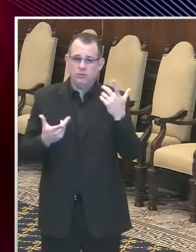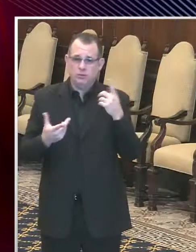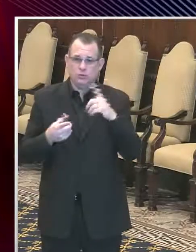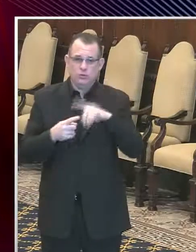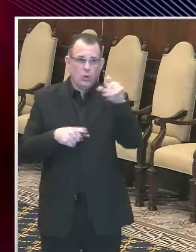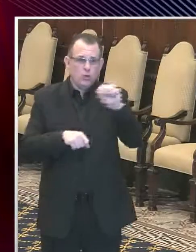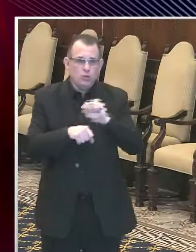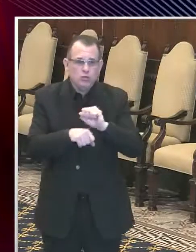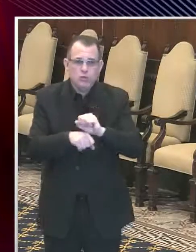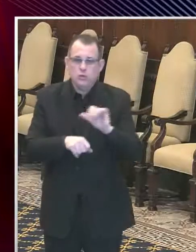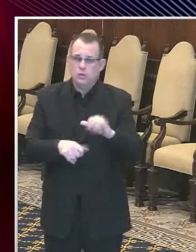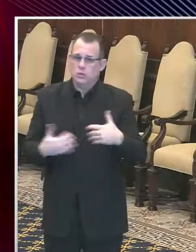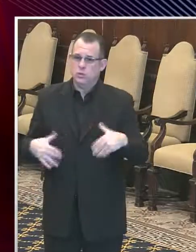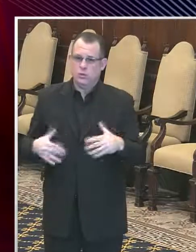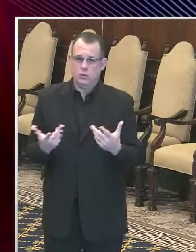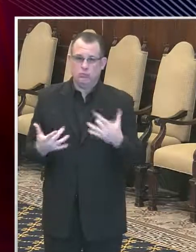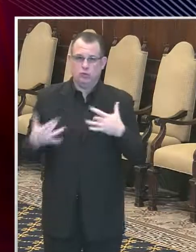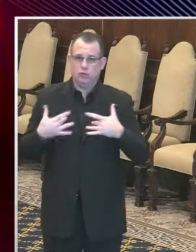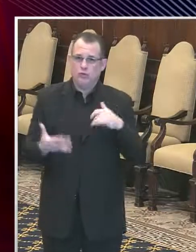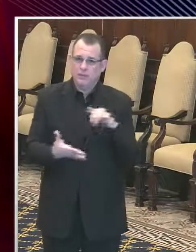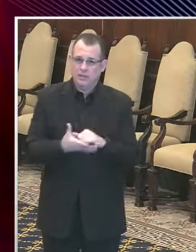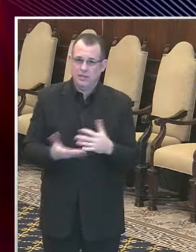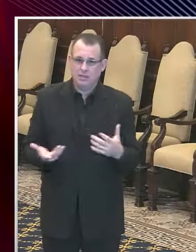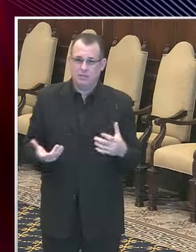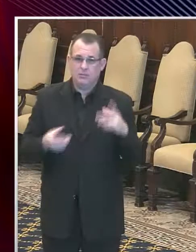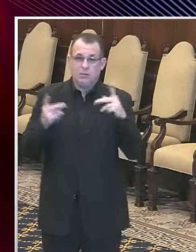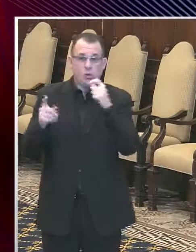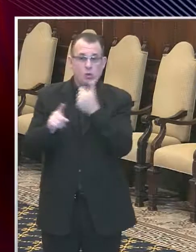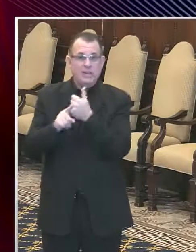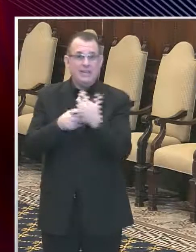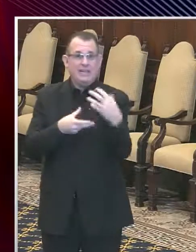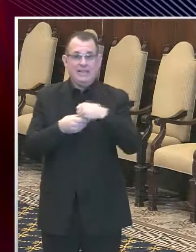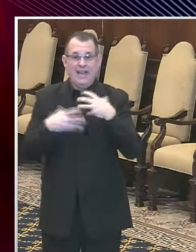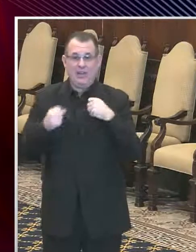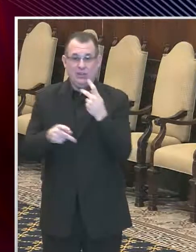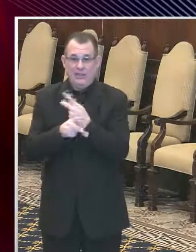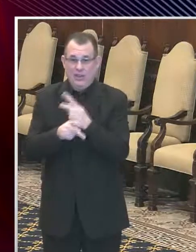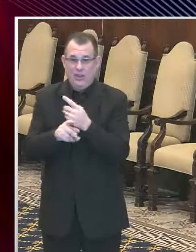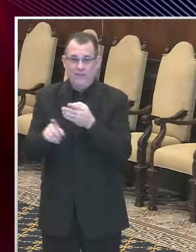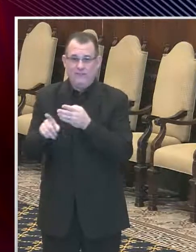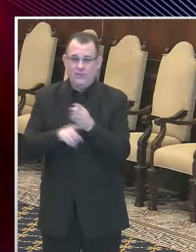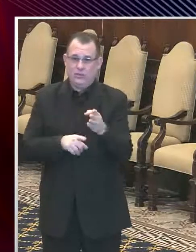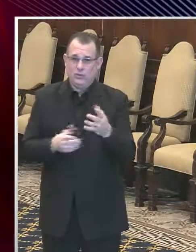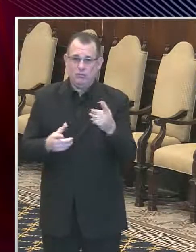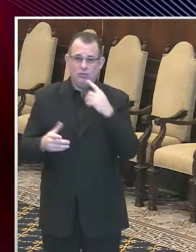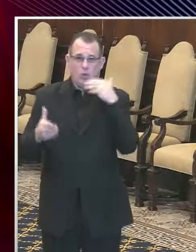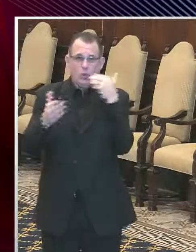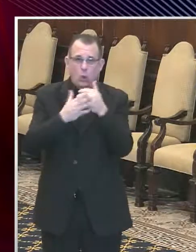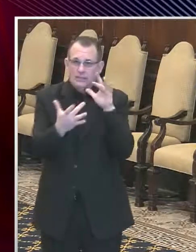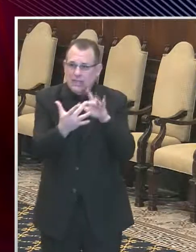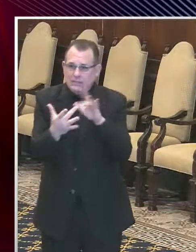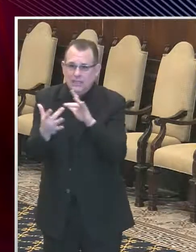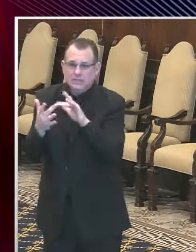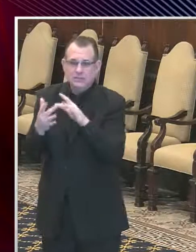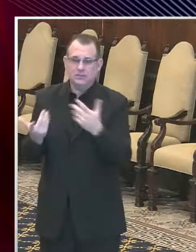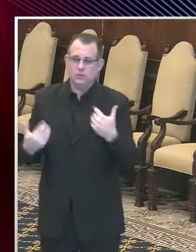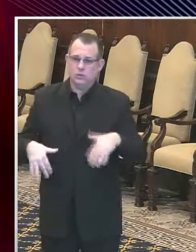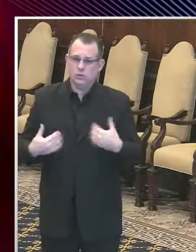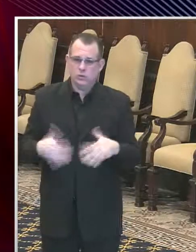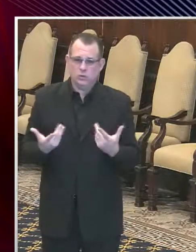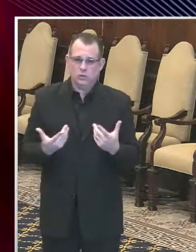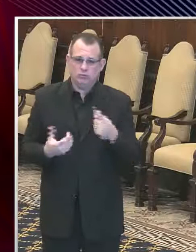being infected at work. And those people who are in the healthcare field, in close contact with folks who may get infected. It's absolutely tough for